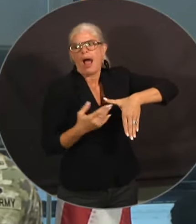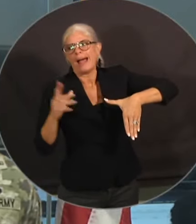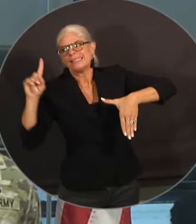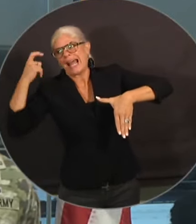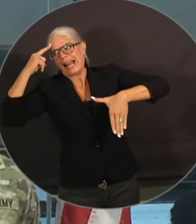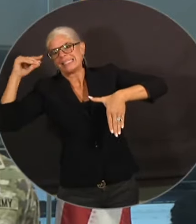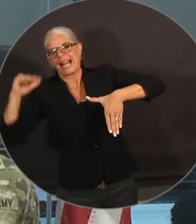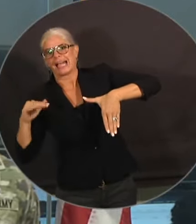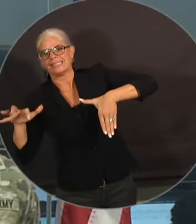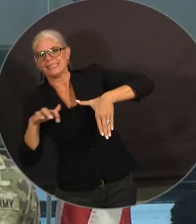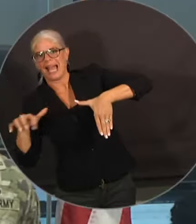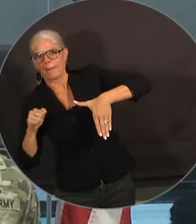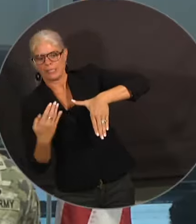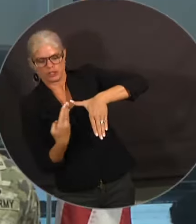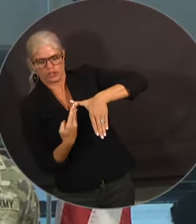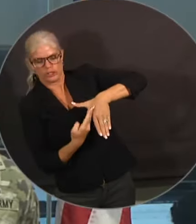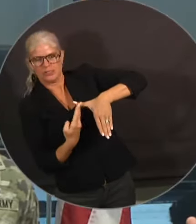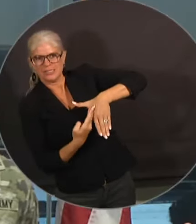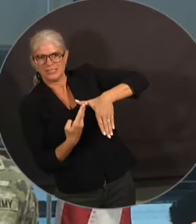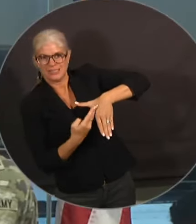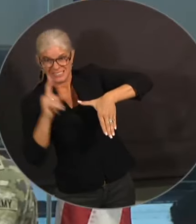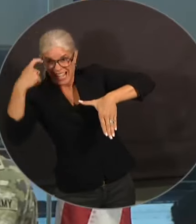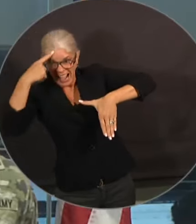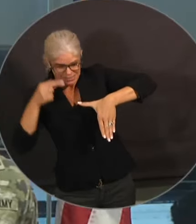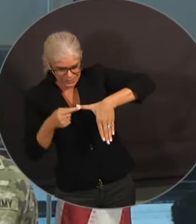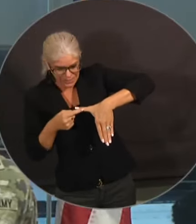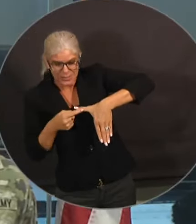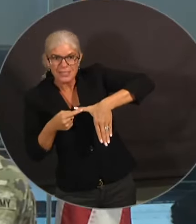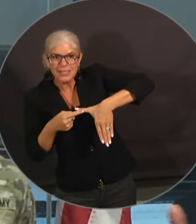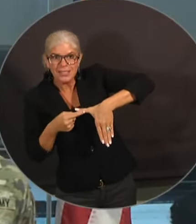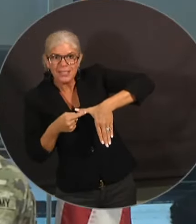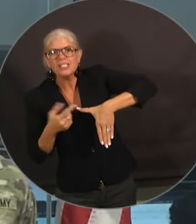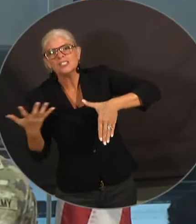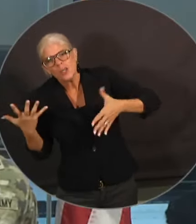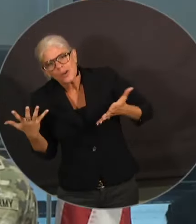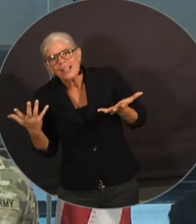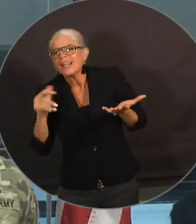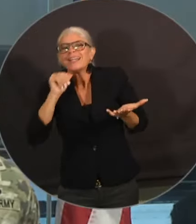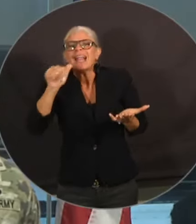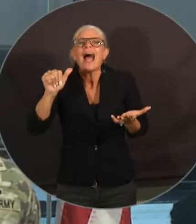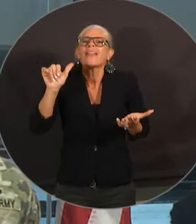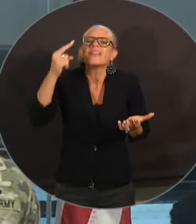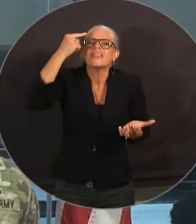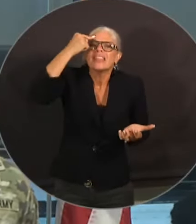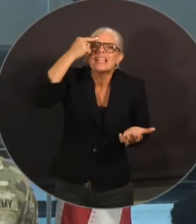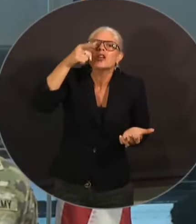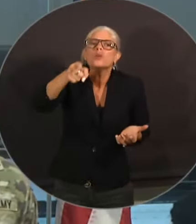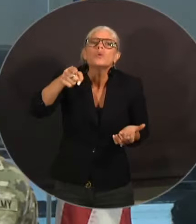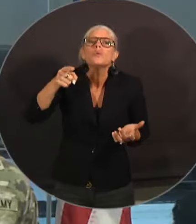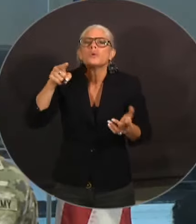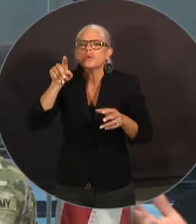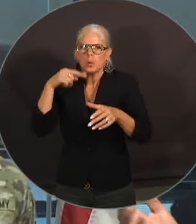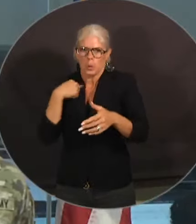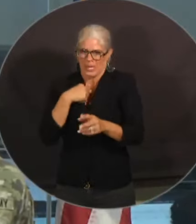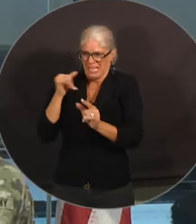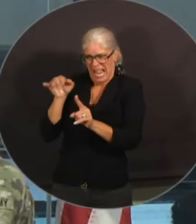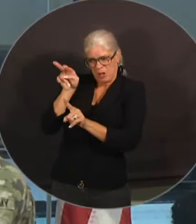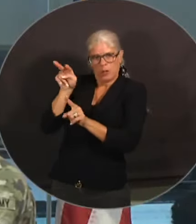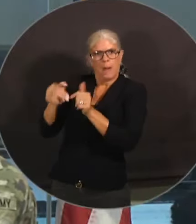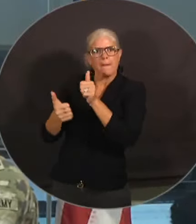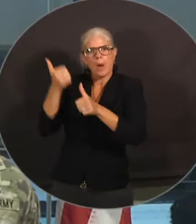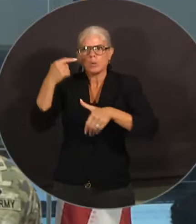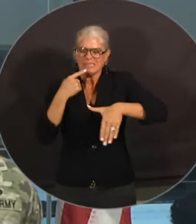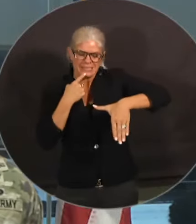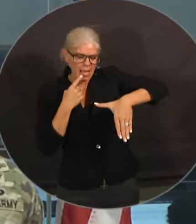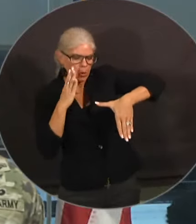that it stays on course or toggles back west, if that is possible. And it doesn't seem like that's where most of the models are tugging it right now. But, these